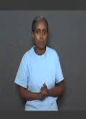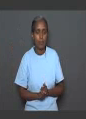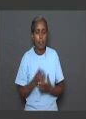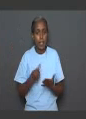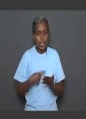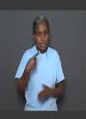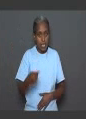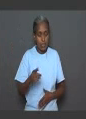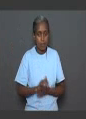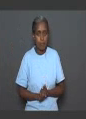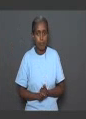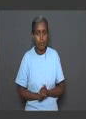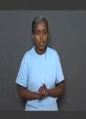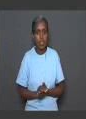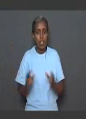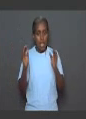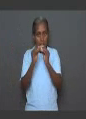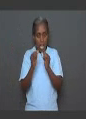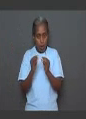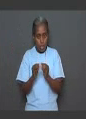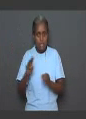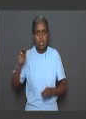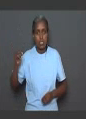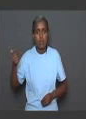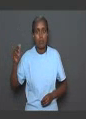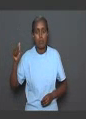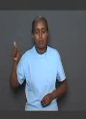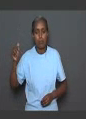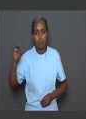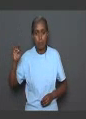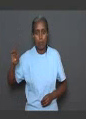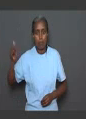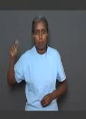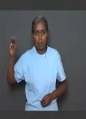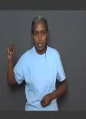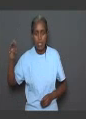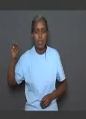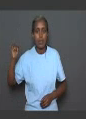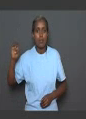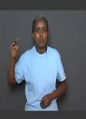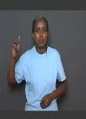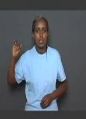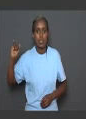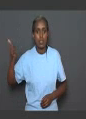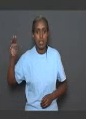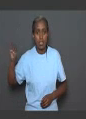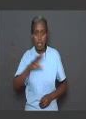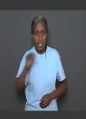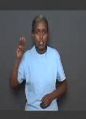Then, calculate the mean, median, and mode of the